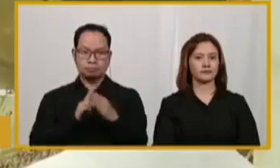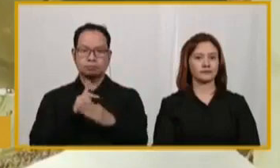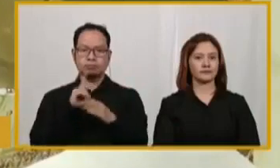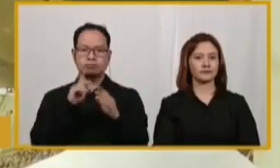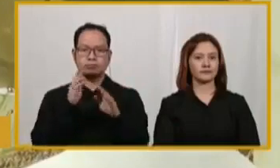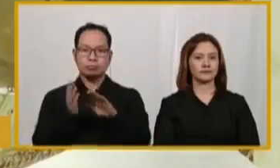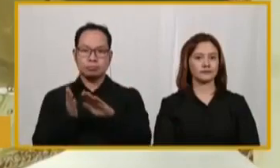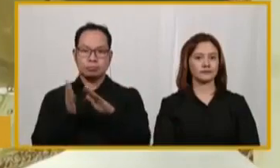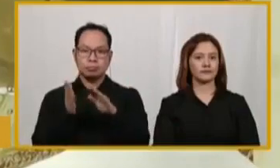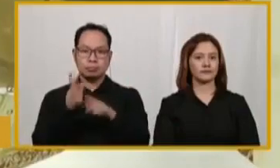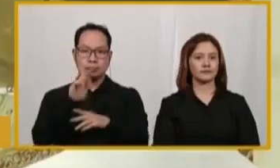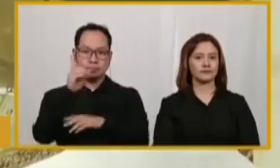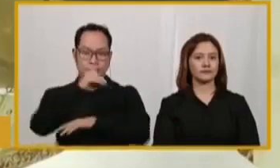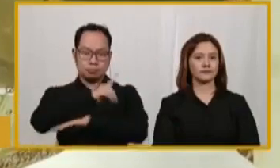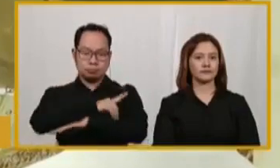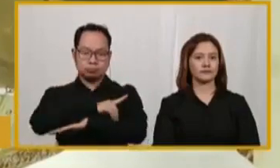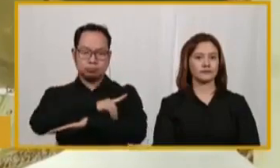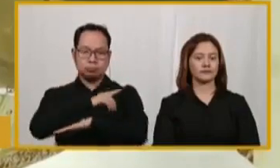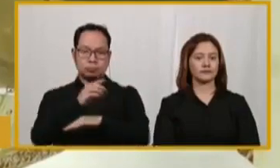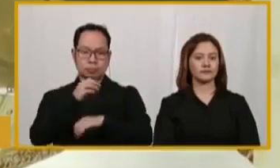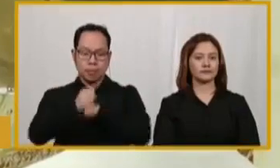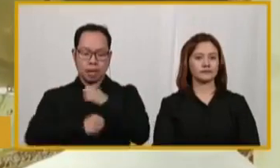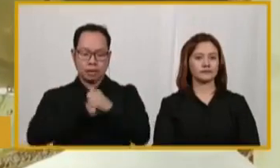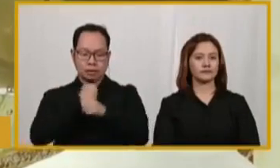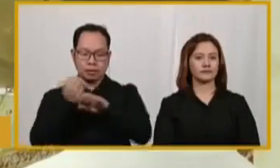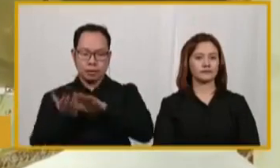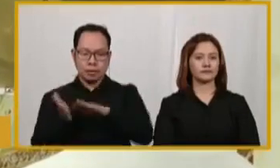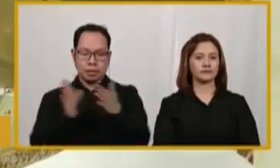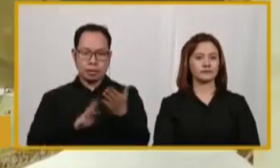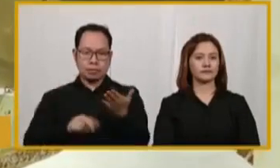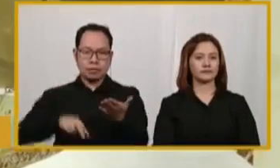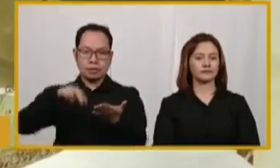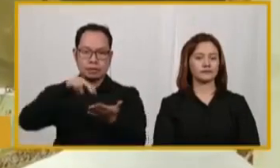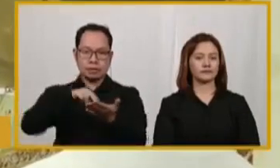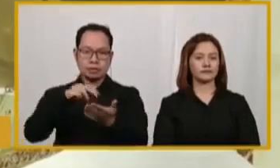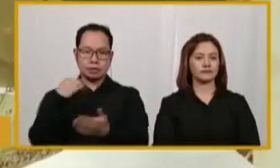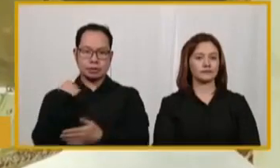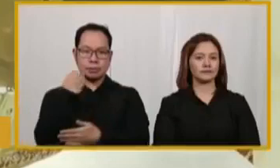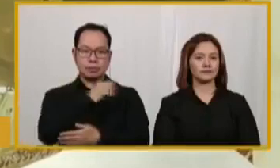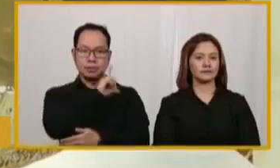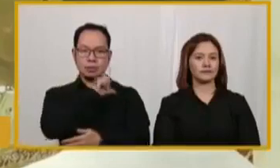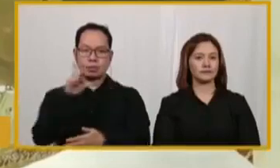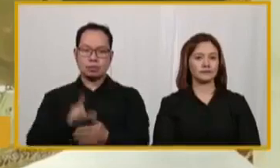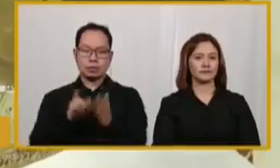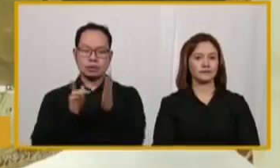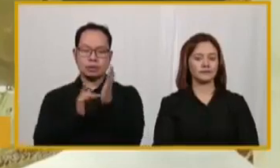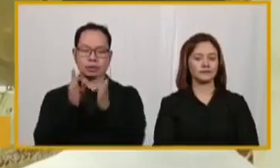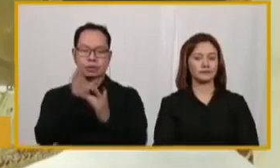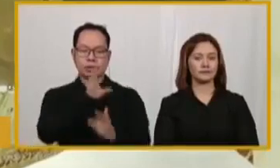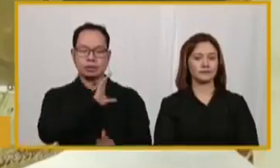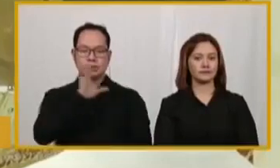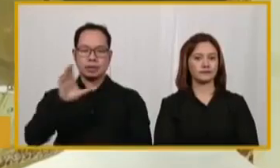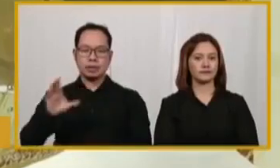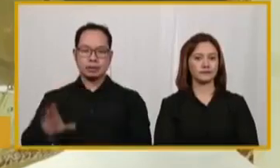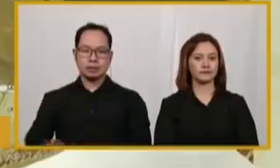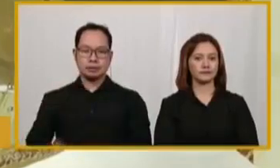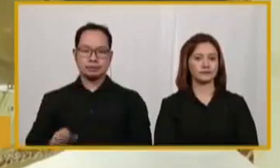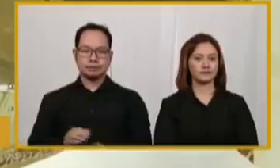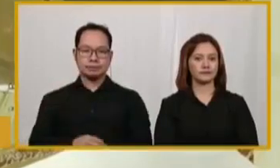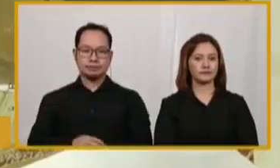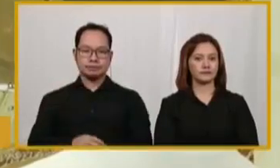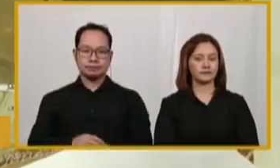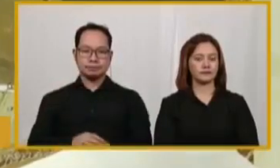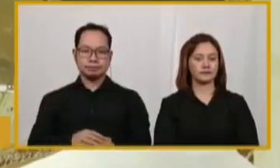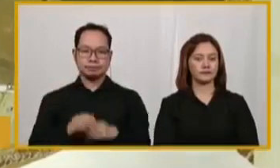Triduum, the Passion, Death, and Resurrection of our Lord Jesus Christ. On this